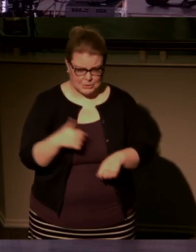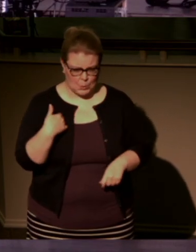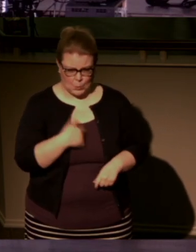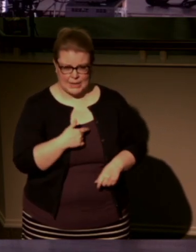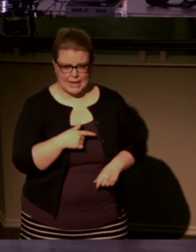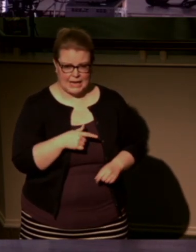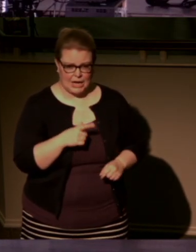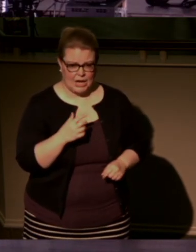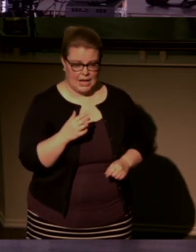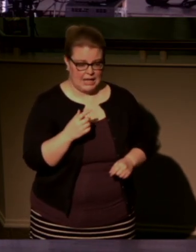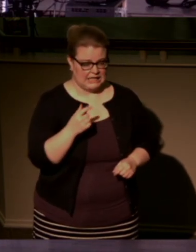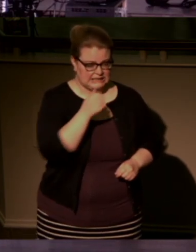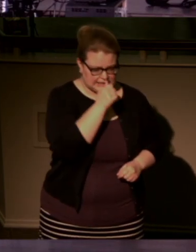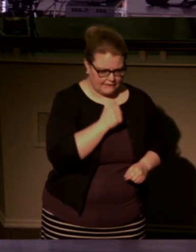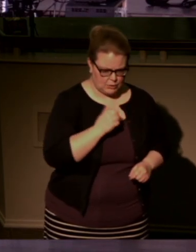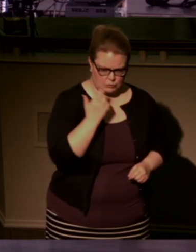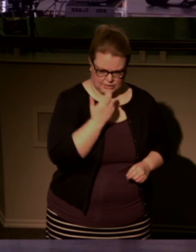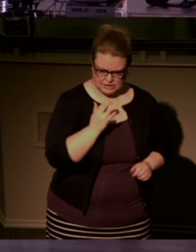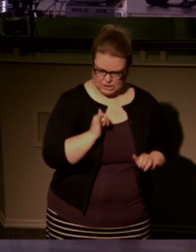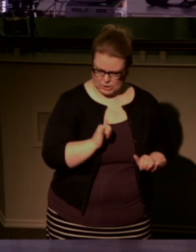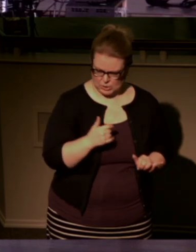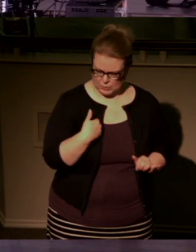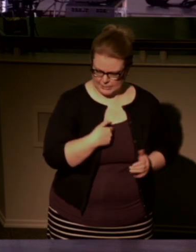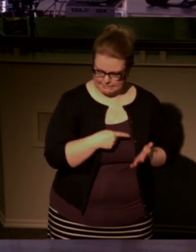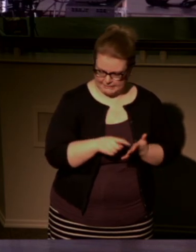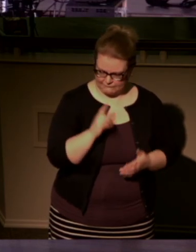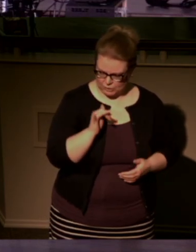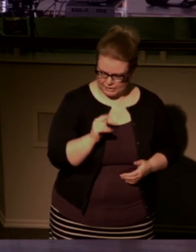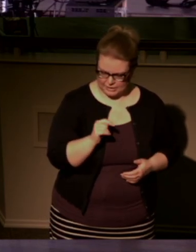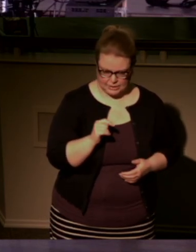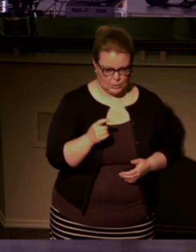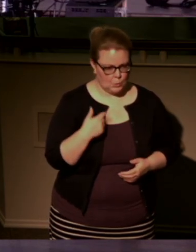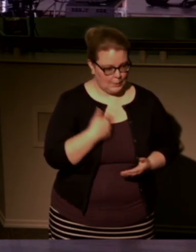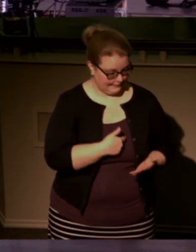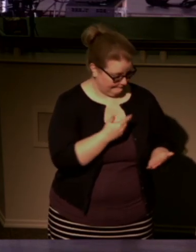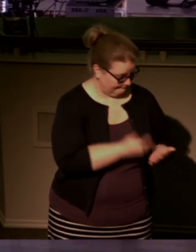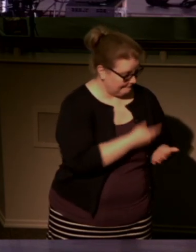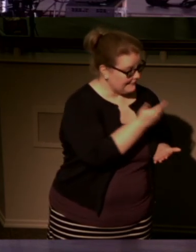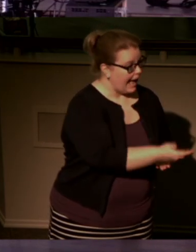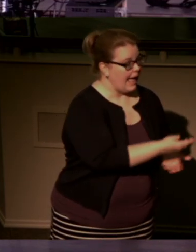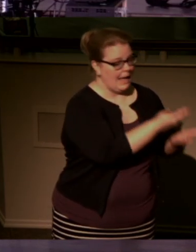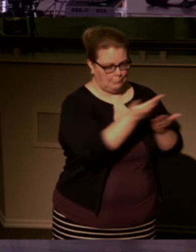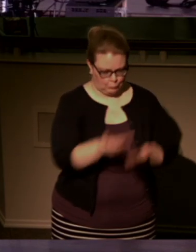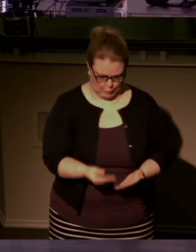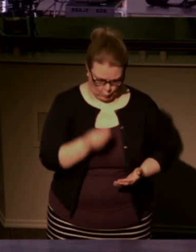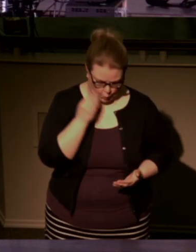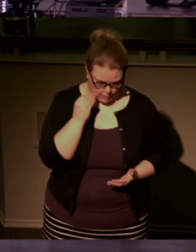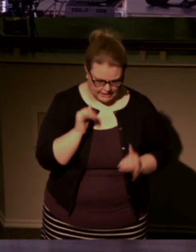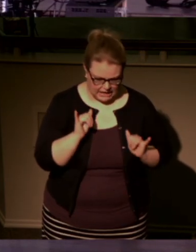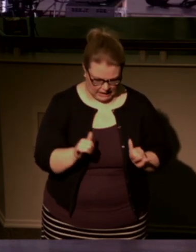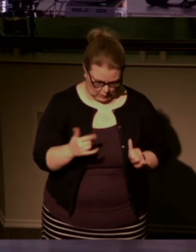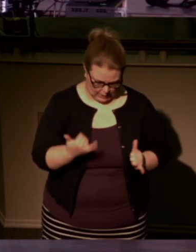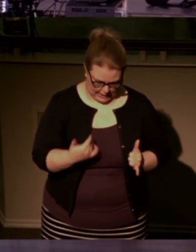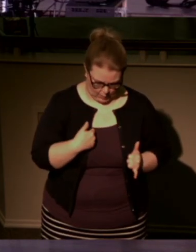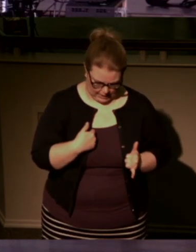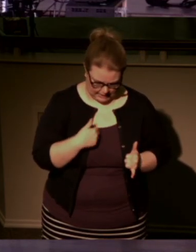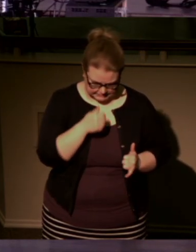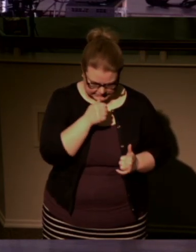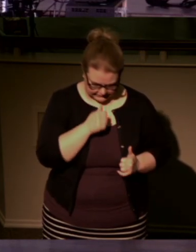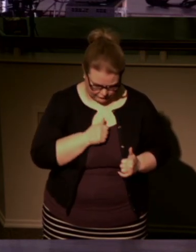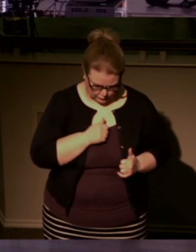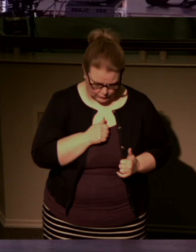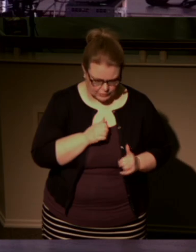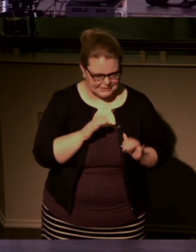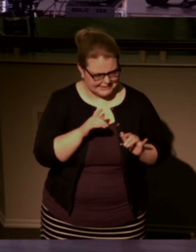suffering. We go out and buy it, bring it home, and we pay for our suffering. And here it is that God has